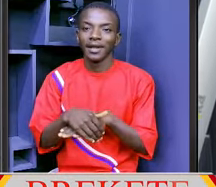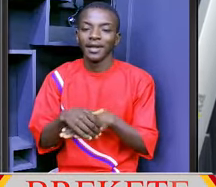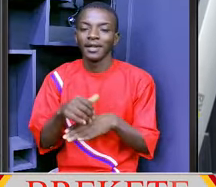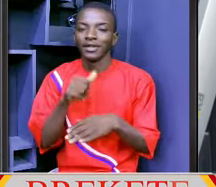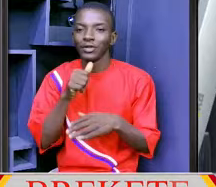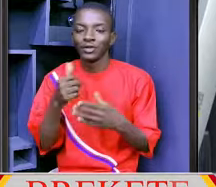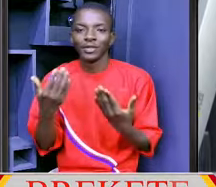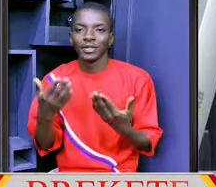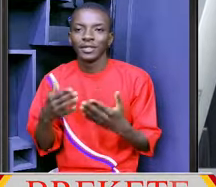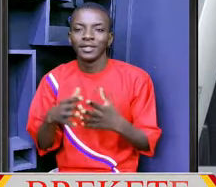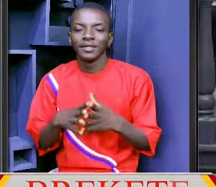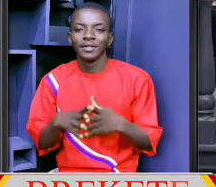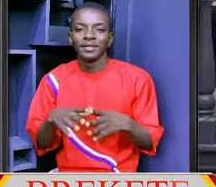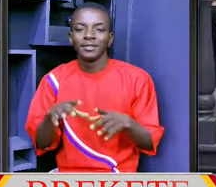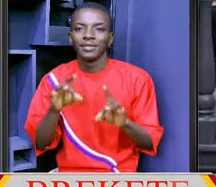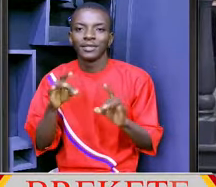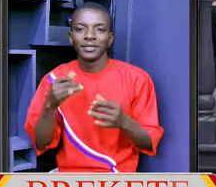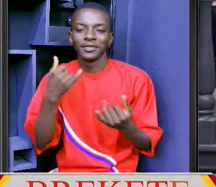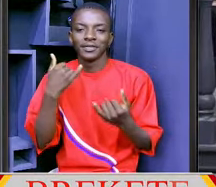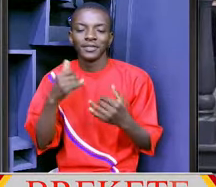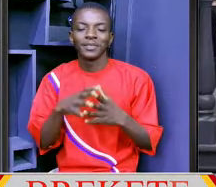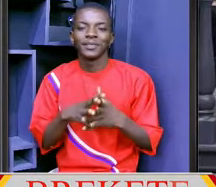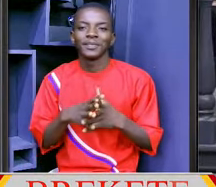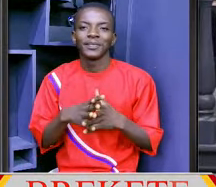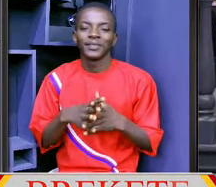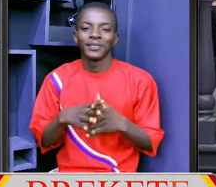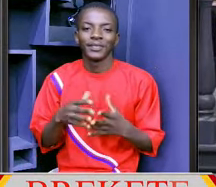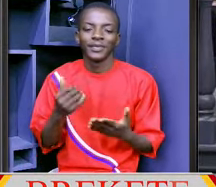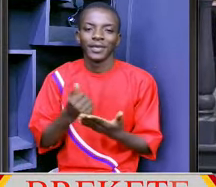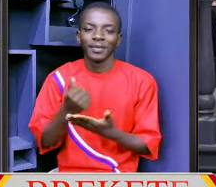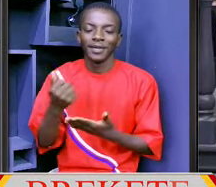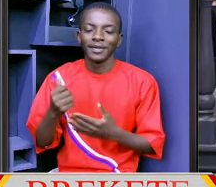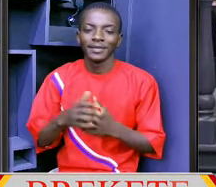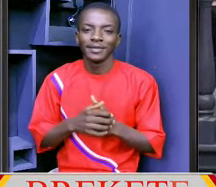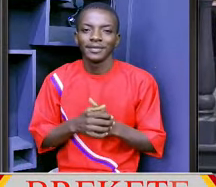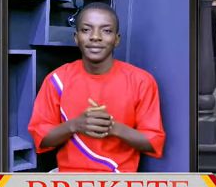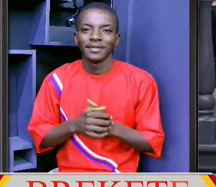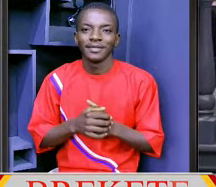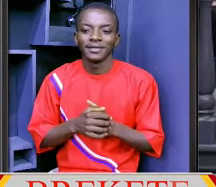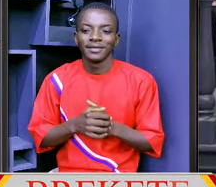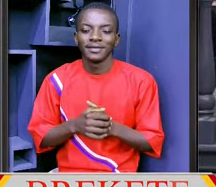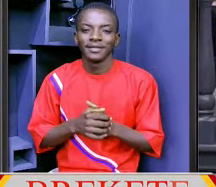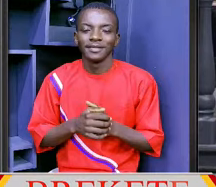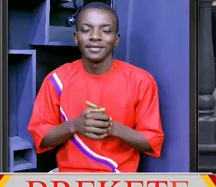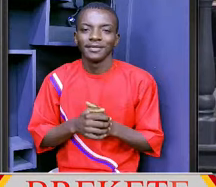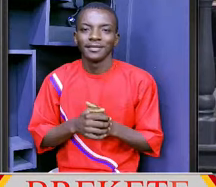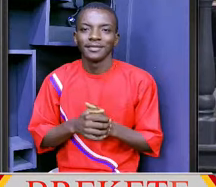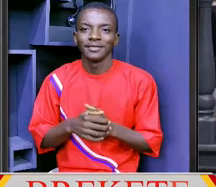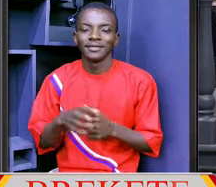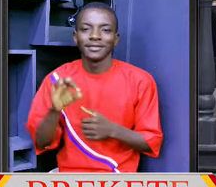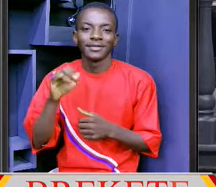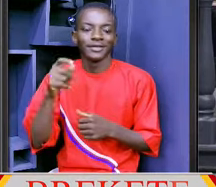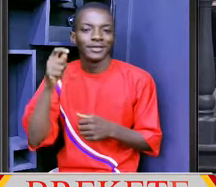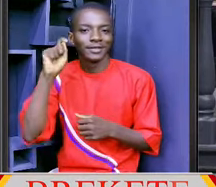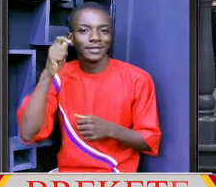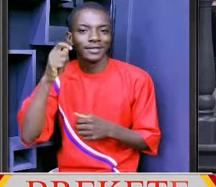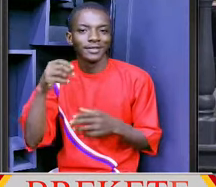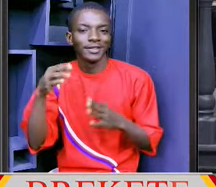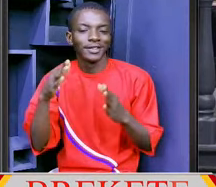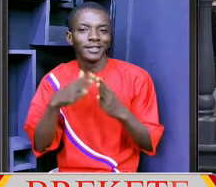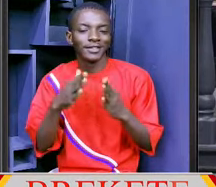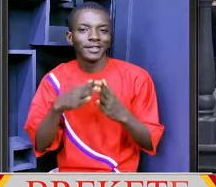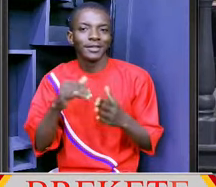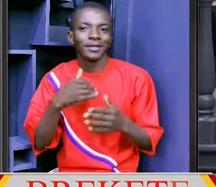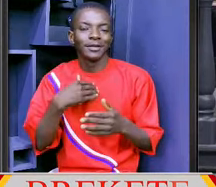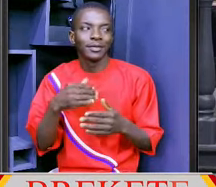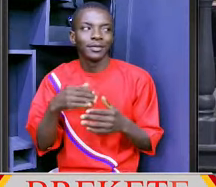they... May God bless them. May God bless them. Amen. I'm your fan in Zaria. You